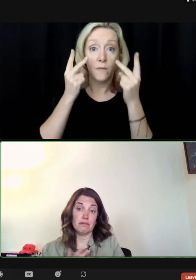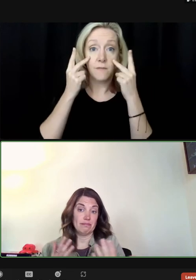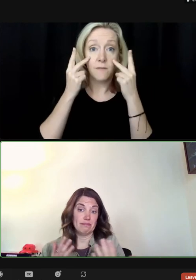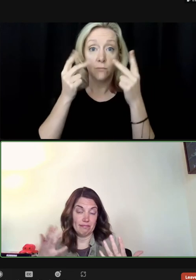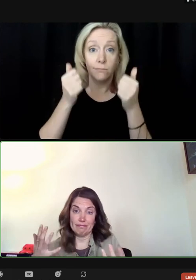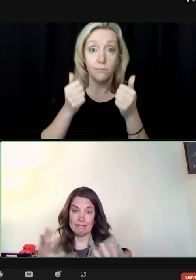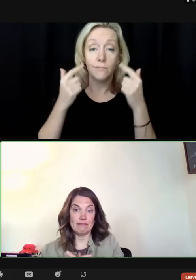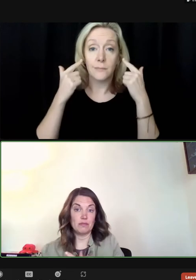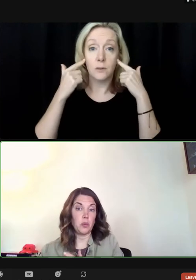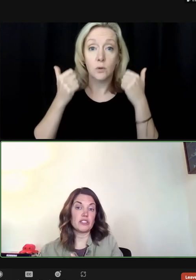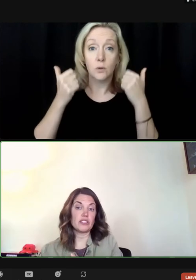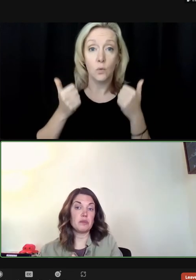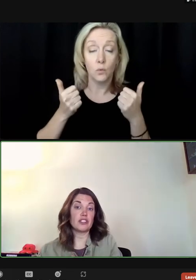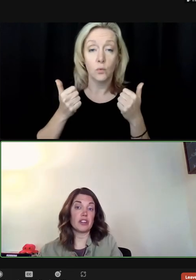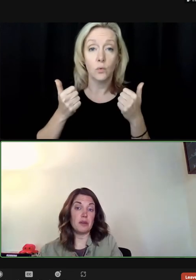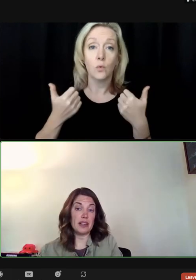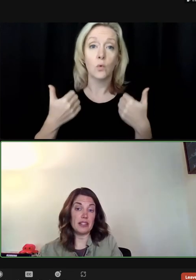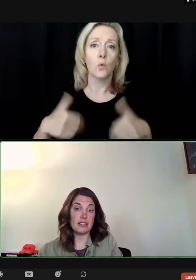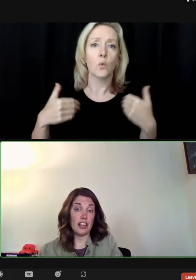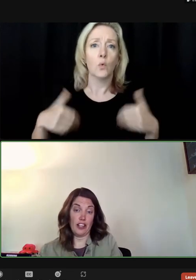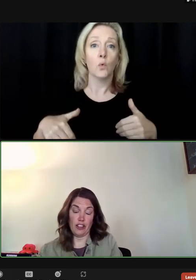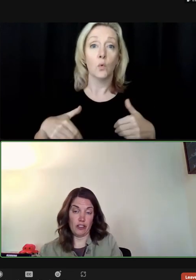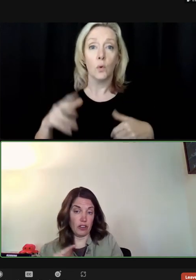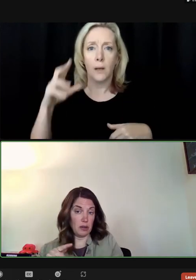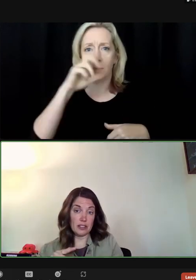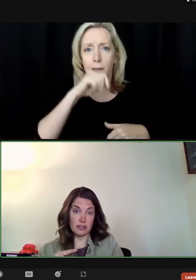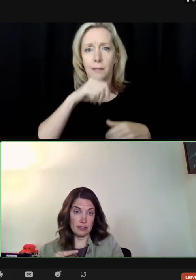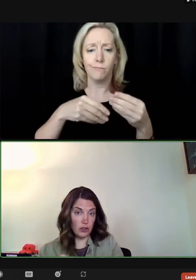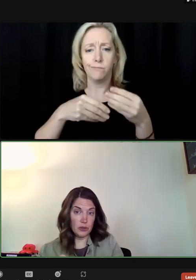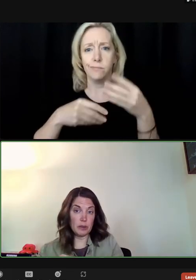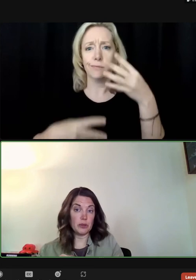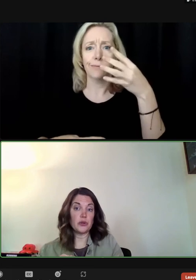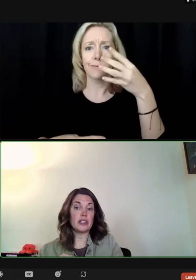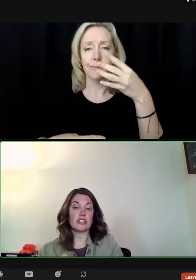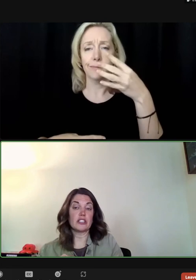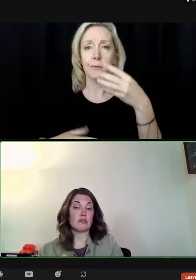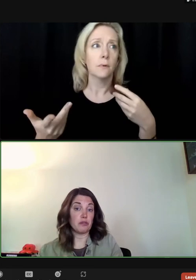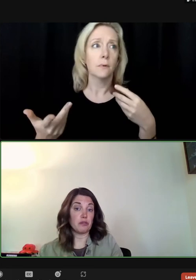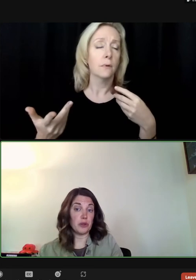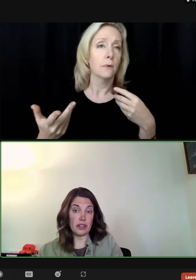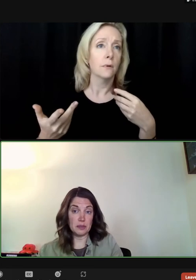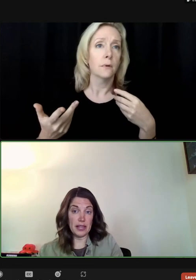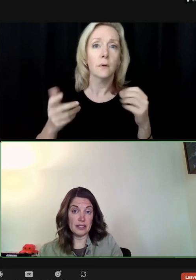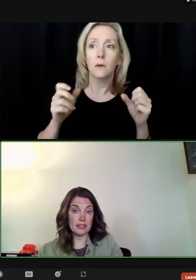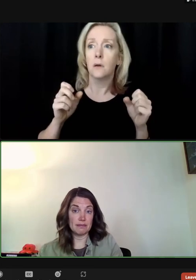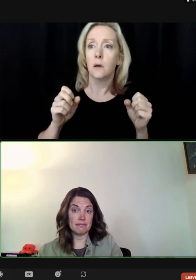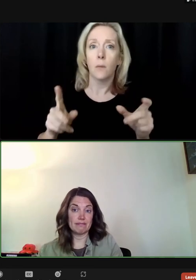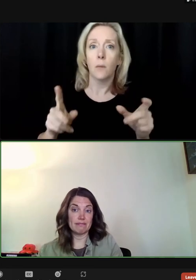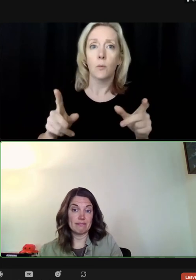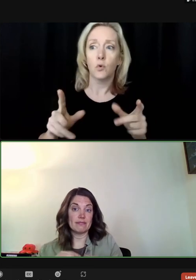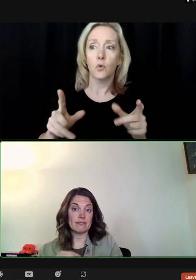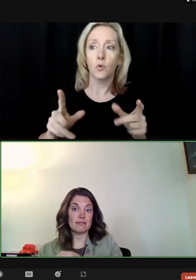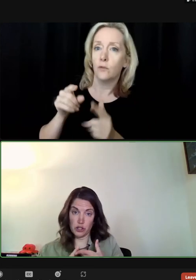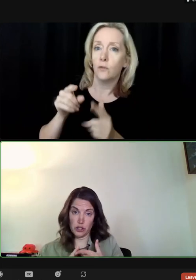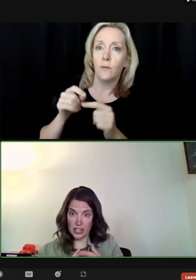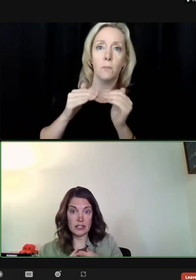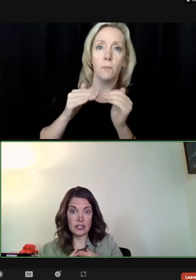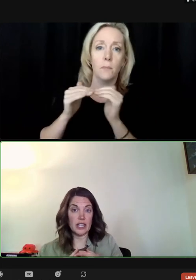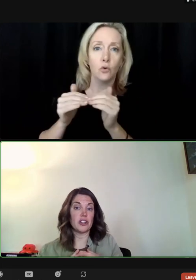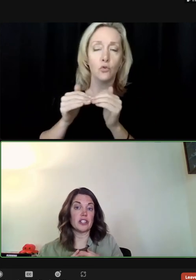around them, what are some things they're going to miss? They're going to miss all those opportunities of learning from their classmates,